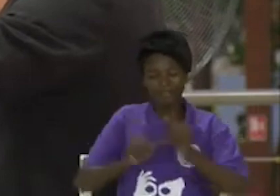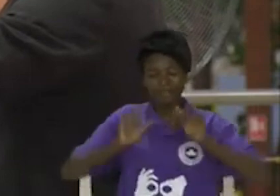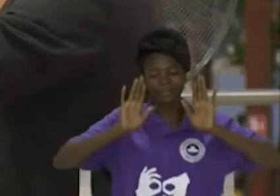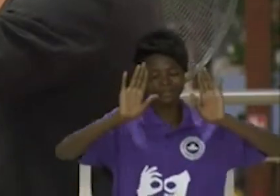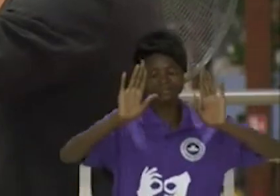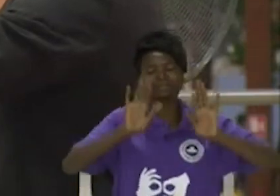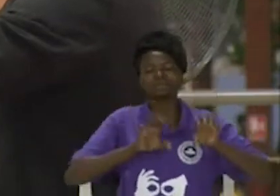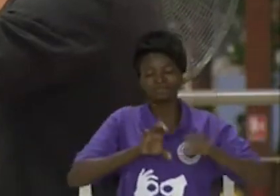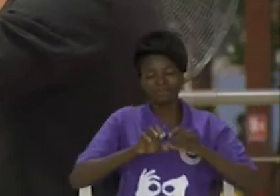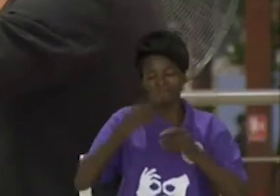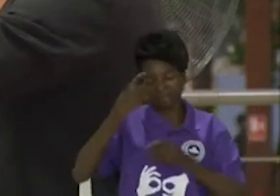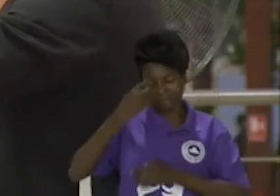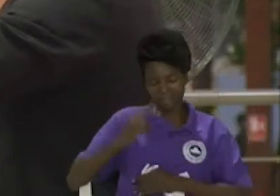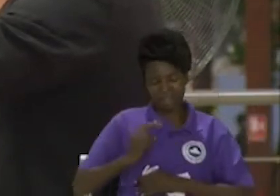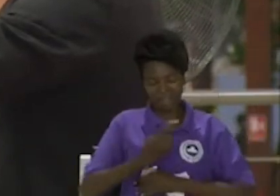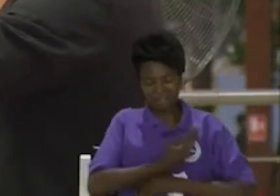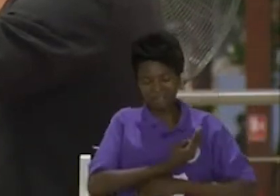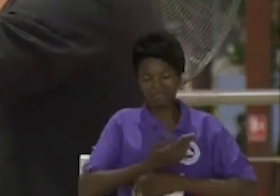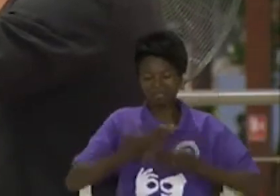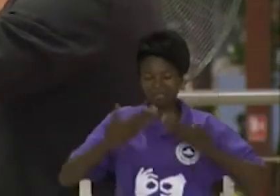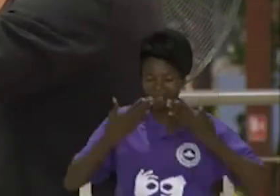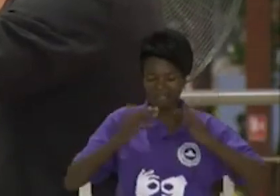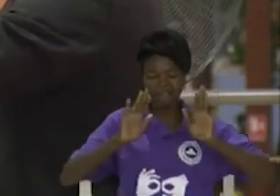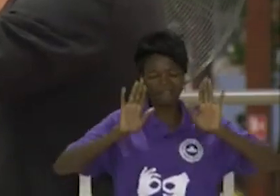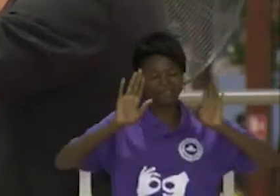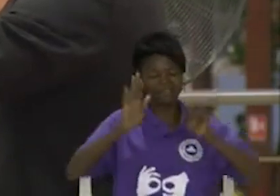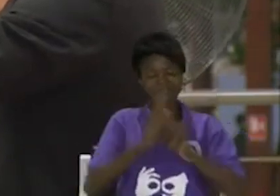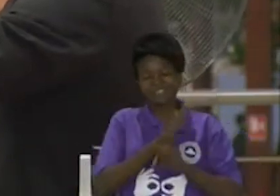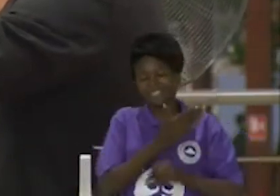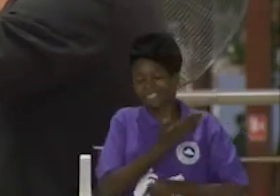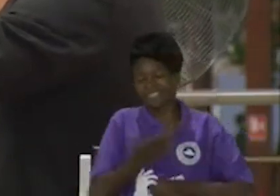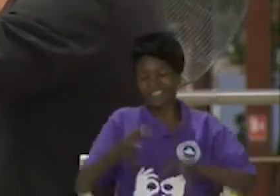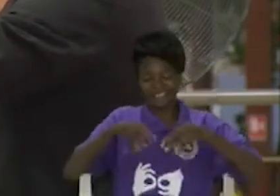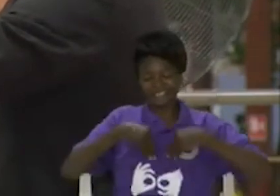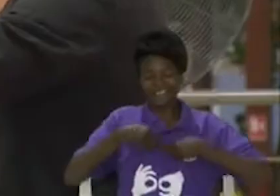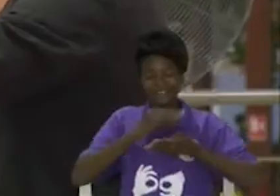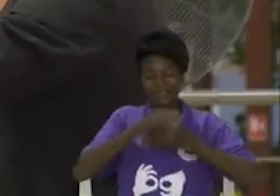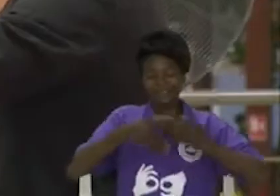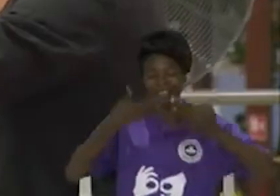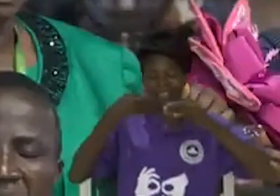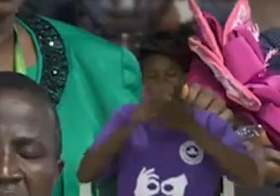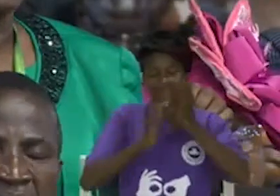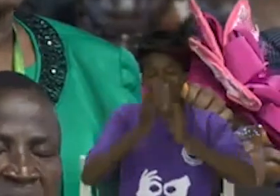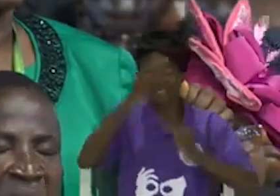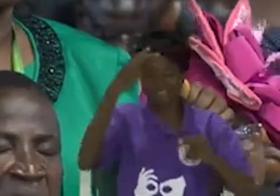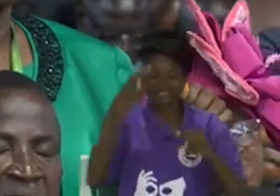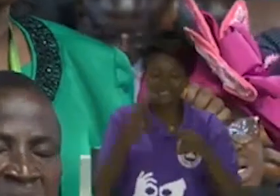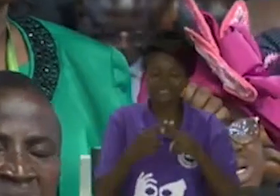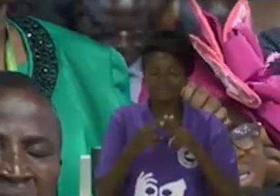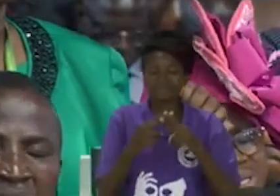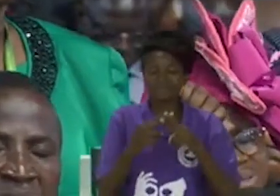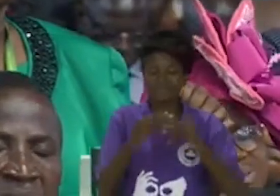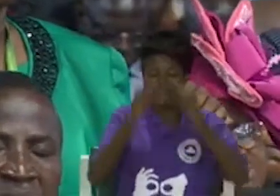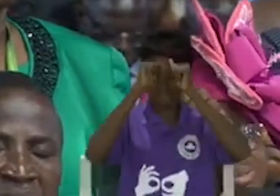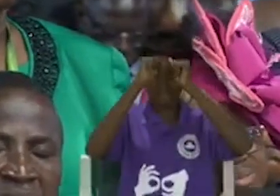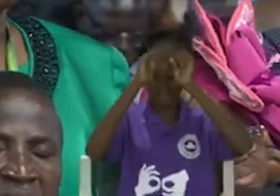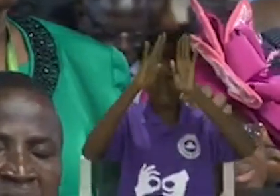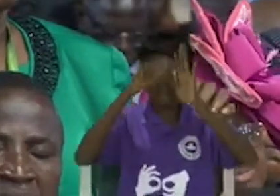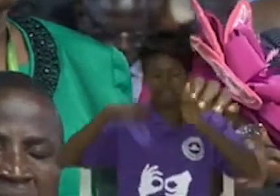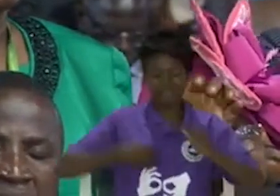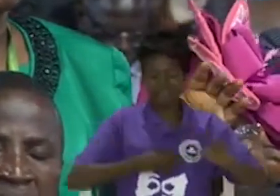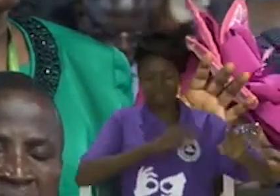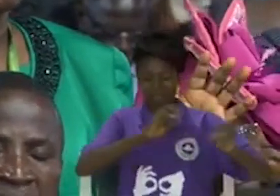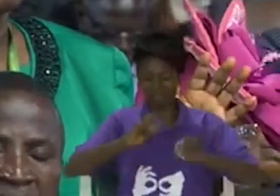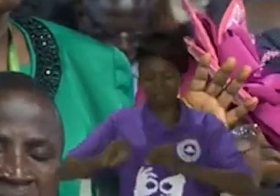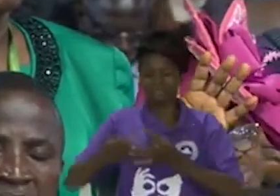do for us. Thank you for the amazing things you do for us. Please, Lord, accept our thanks in the name of Jesus. Father, we commit this